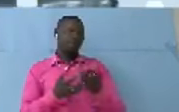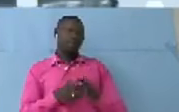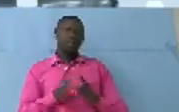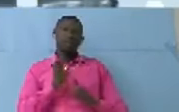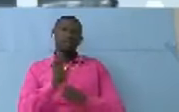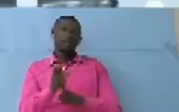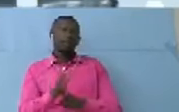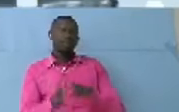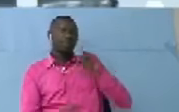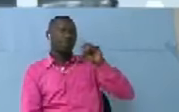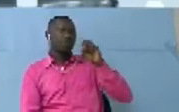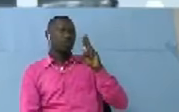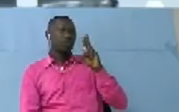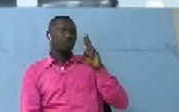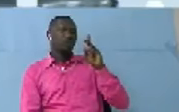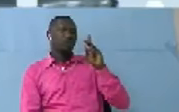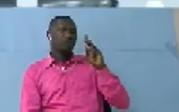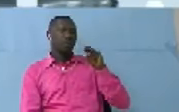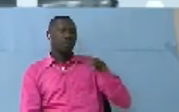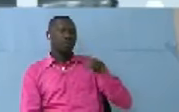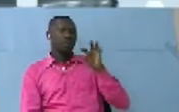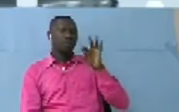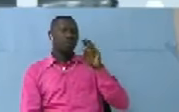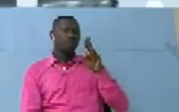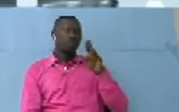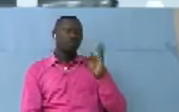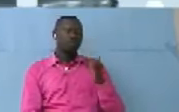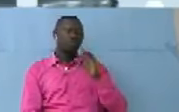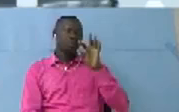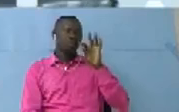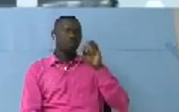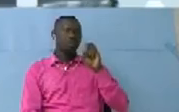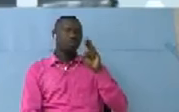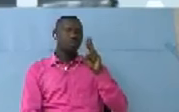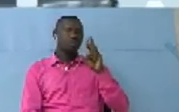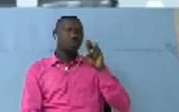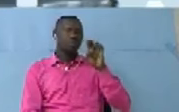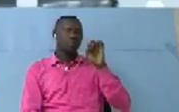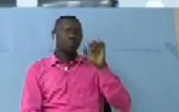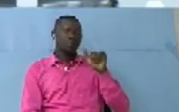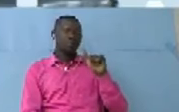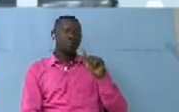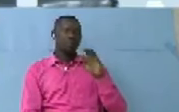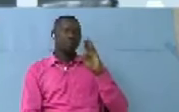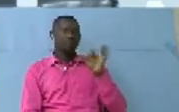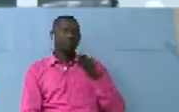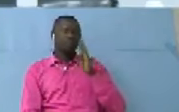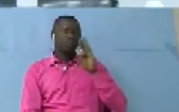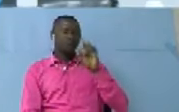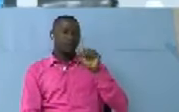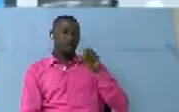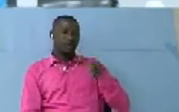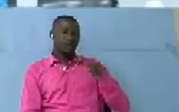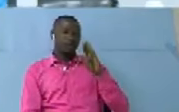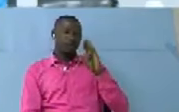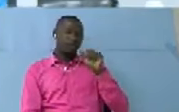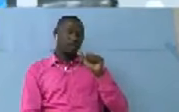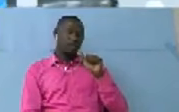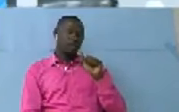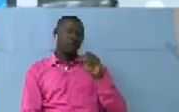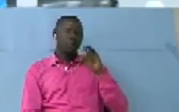Suntu Ture, Bamba Mas, Lamin Saddam Sanyang, Kata Chok Nanjai, Kana Papa